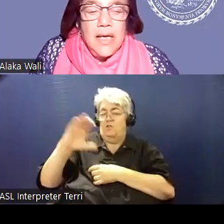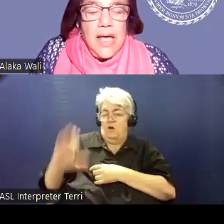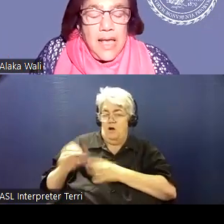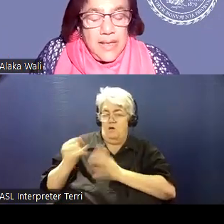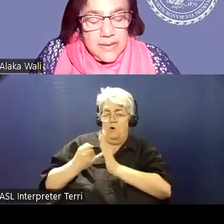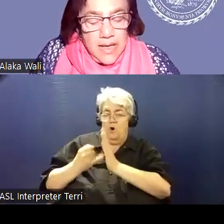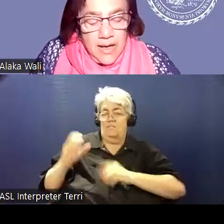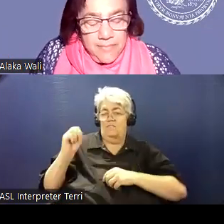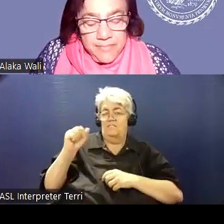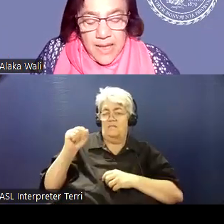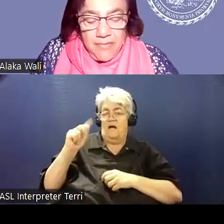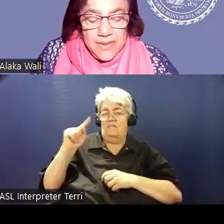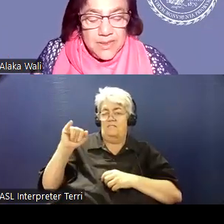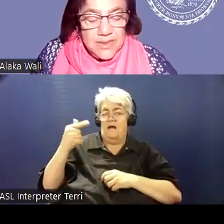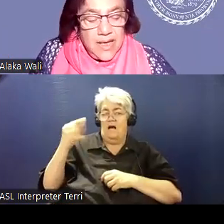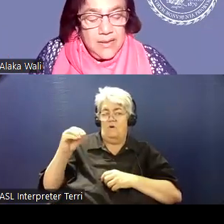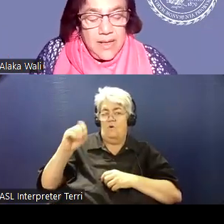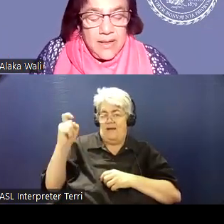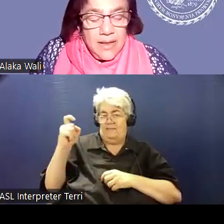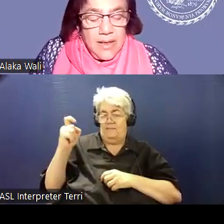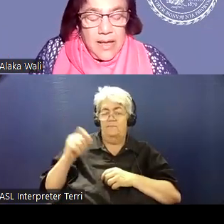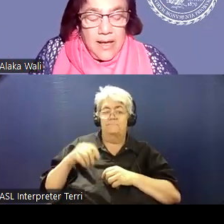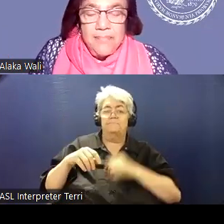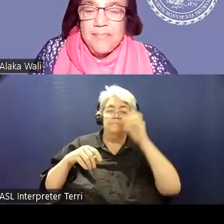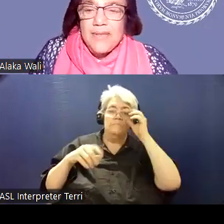X. And I want to just say that